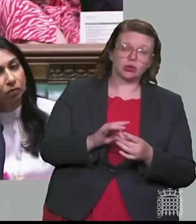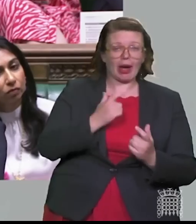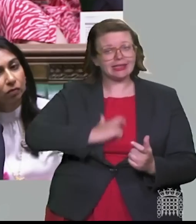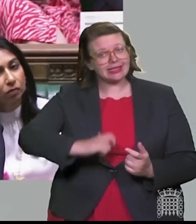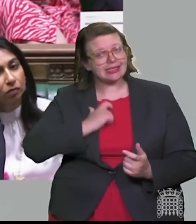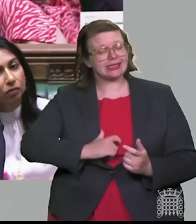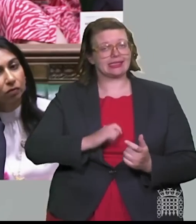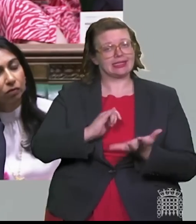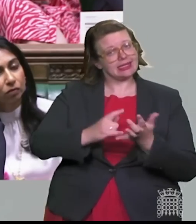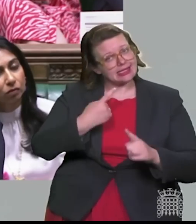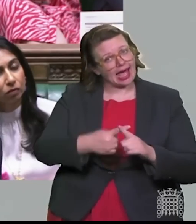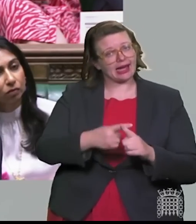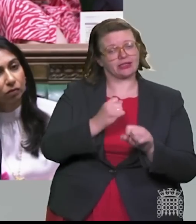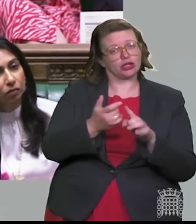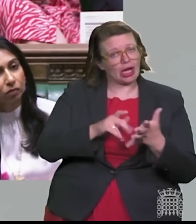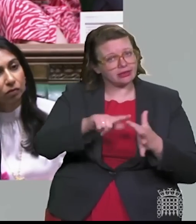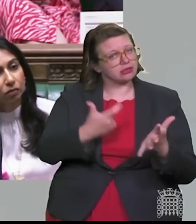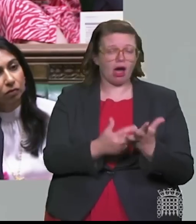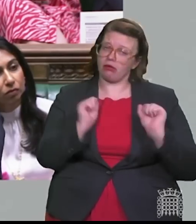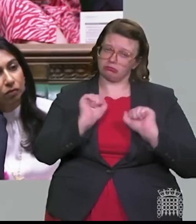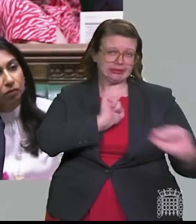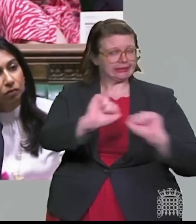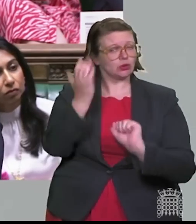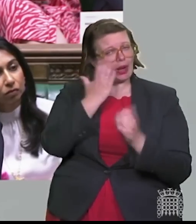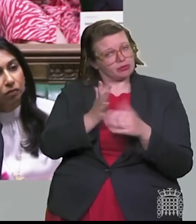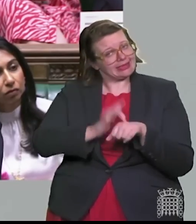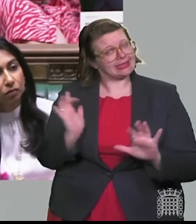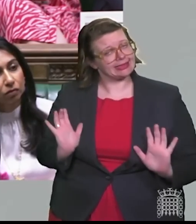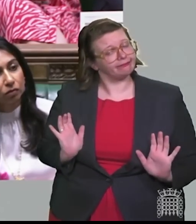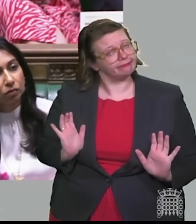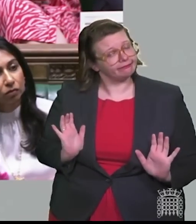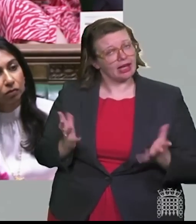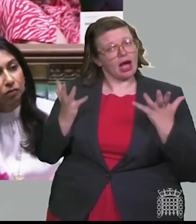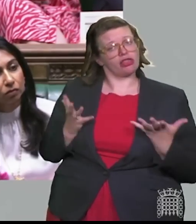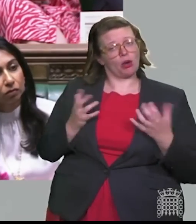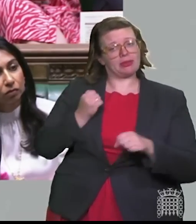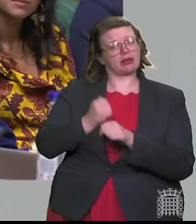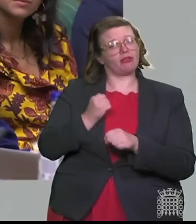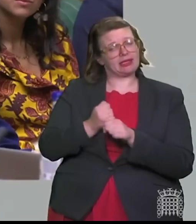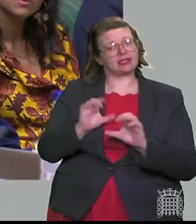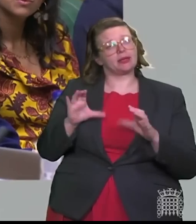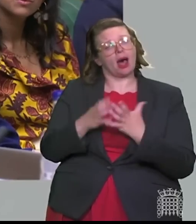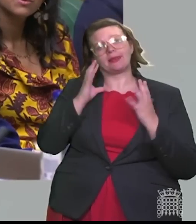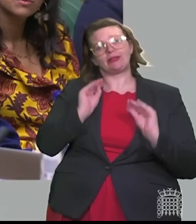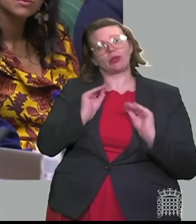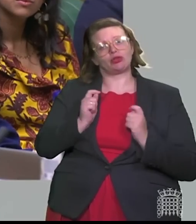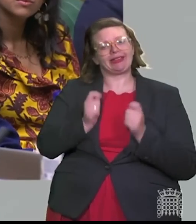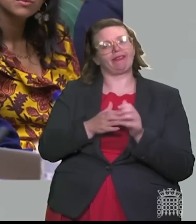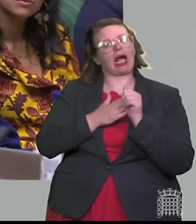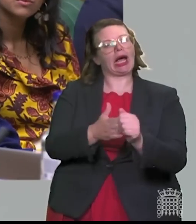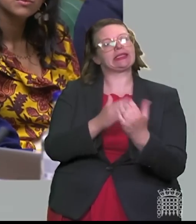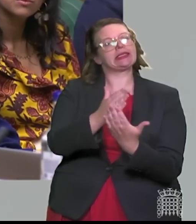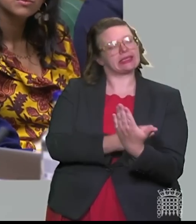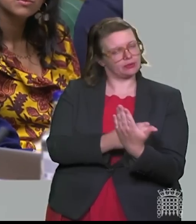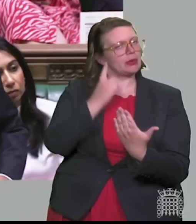in an age-appropriate fashion. The Department for Education is currently reviewing the statutory guidance and curriculum that goes to schools so we can tackle this